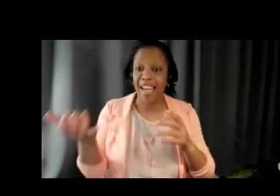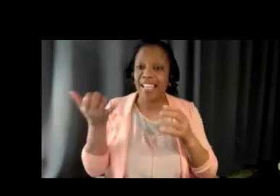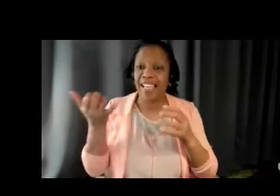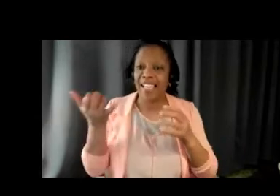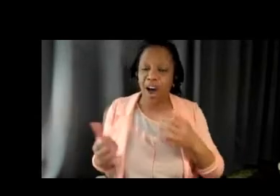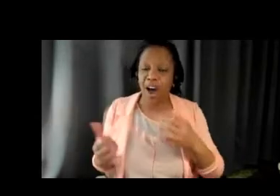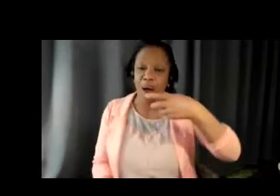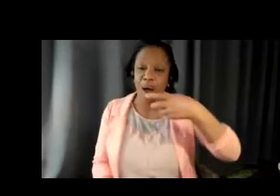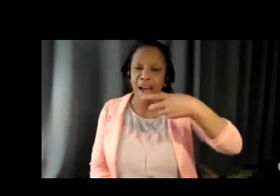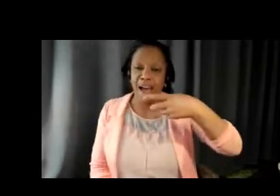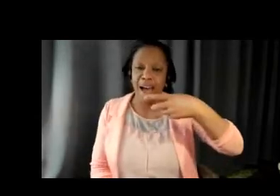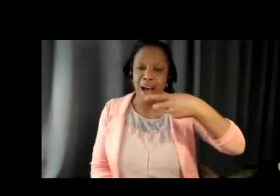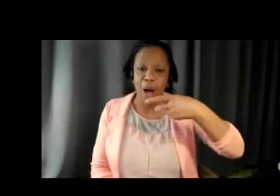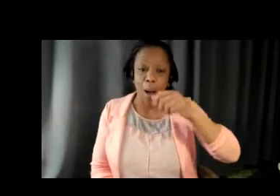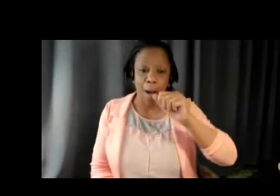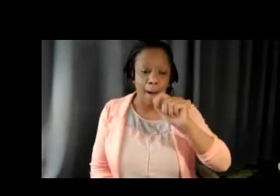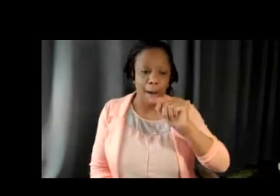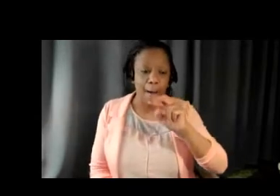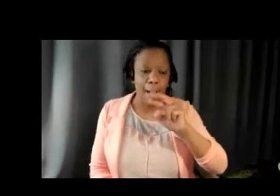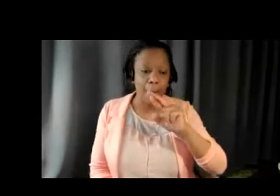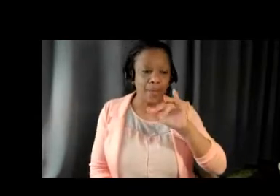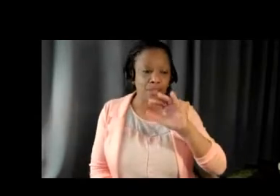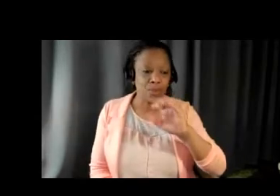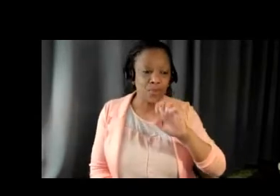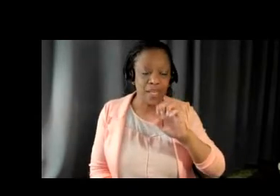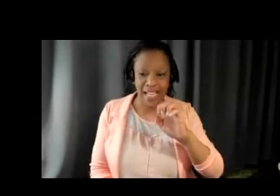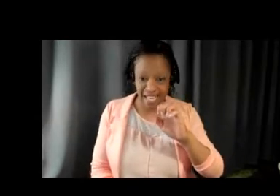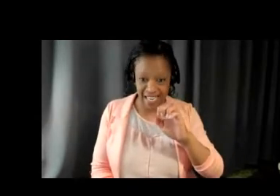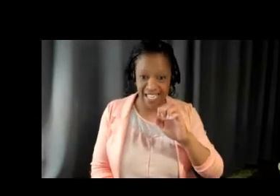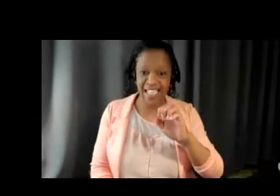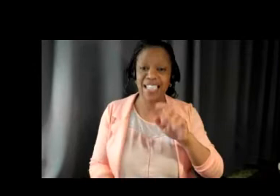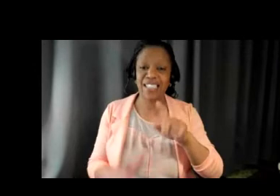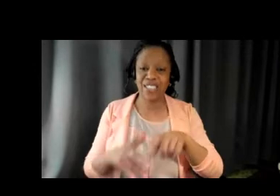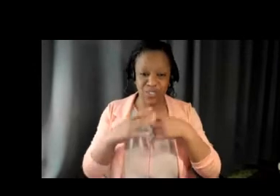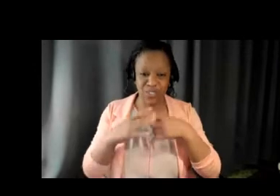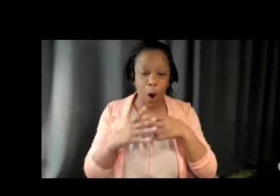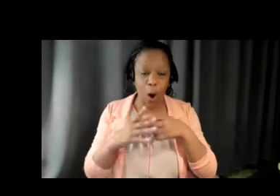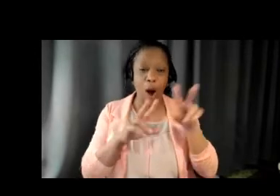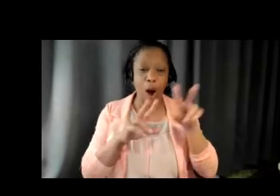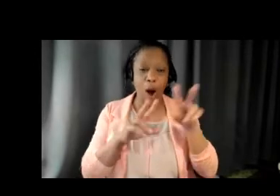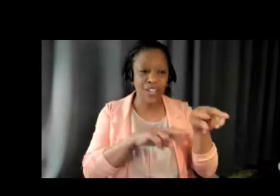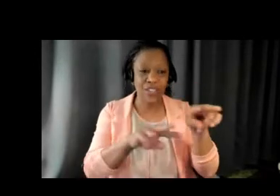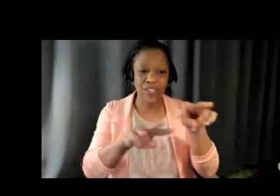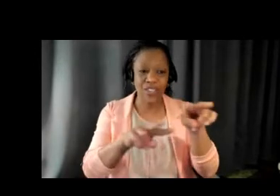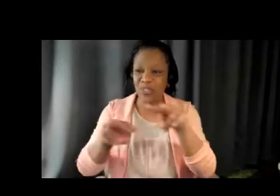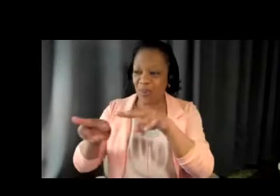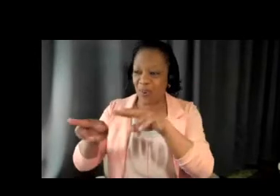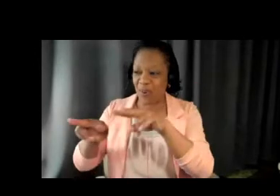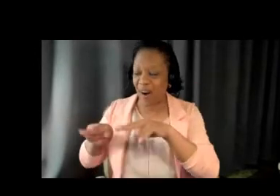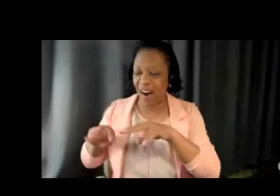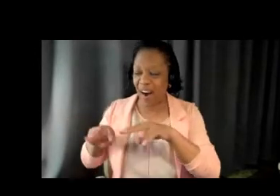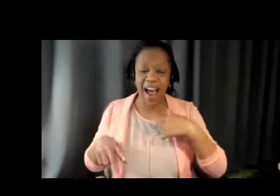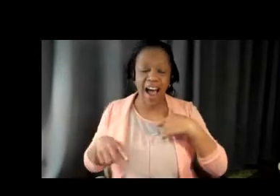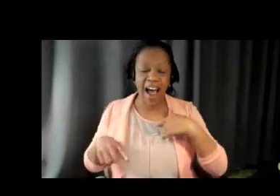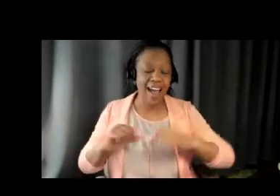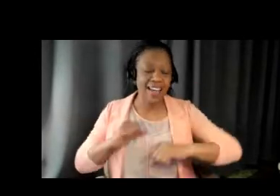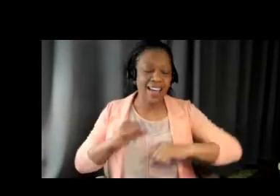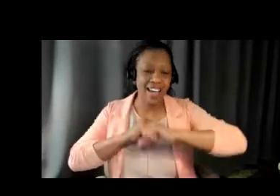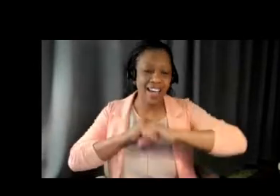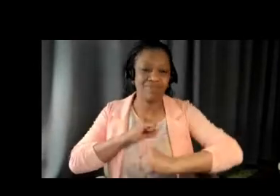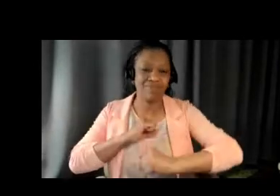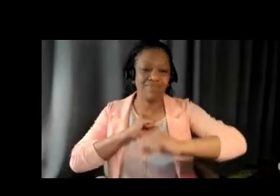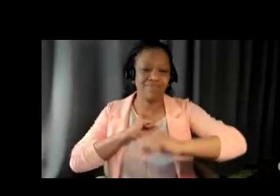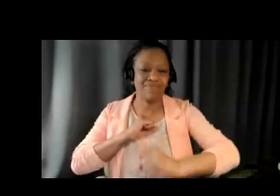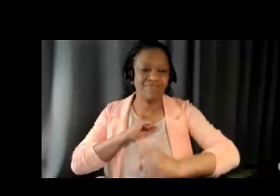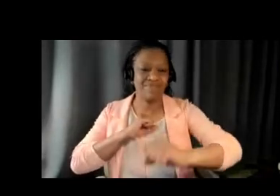talk about our company for on and on and on. Yes. I love it. I got a beautiful job. I'm getting